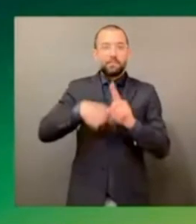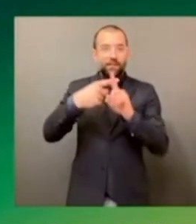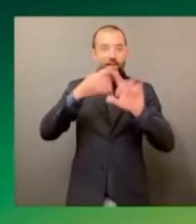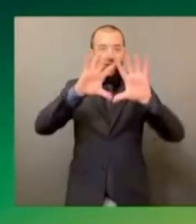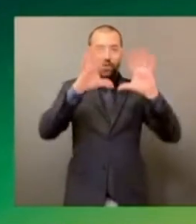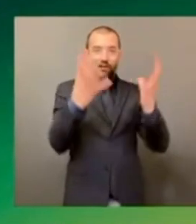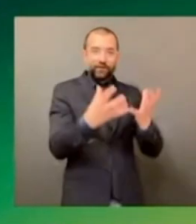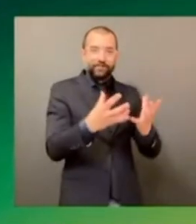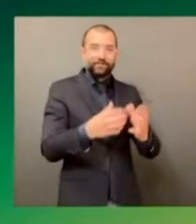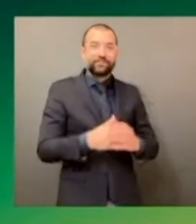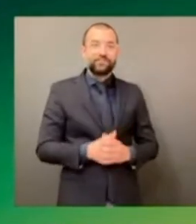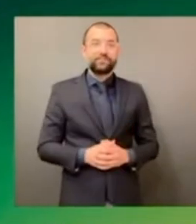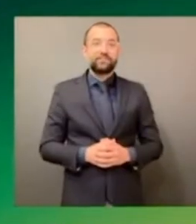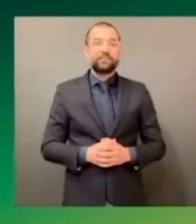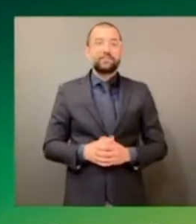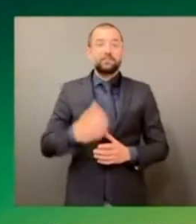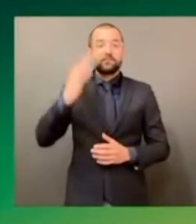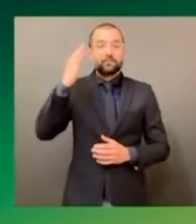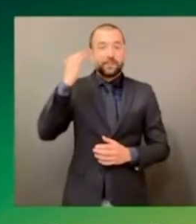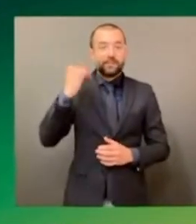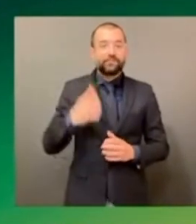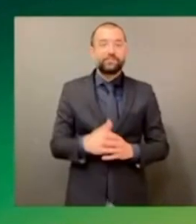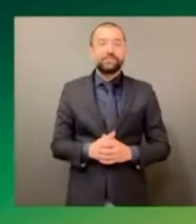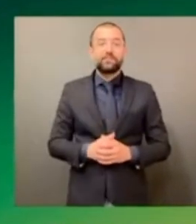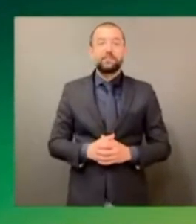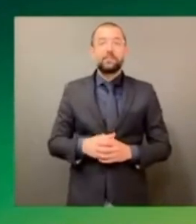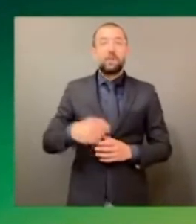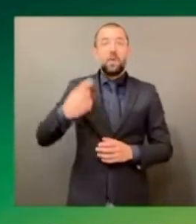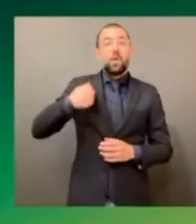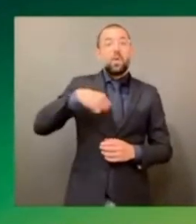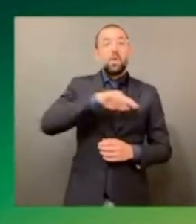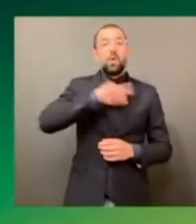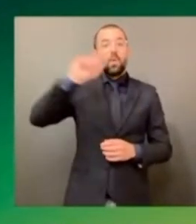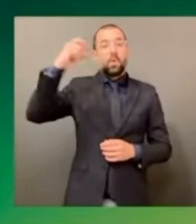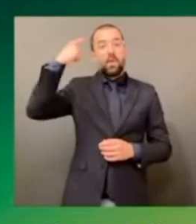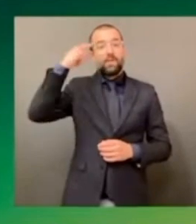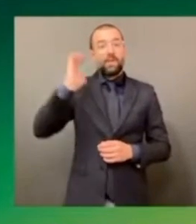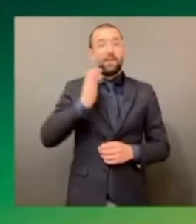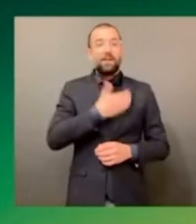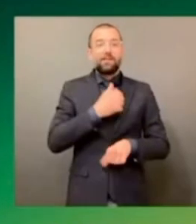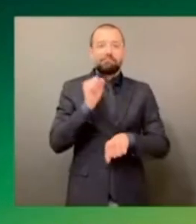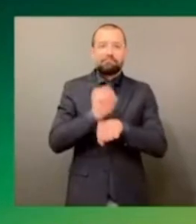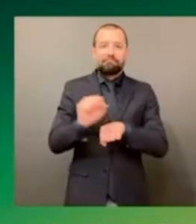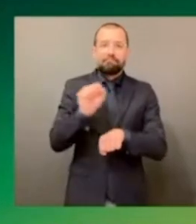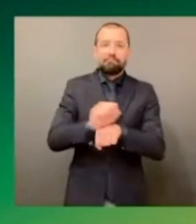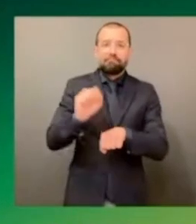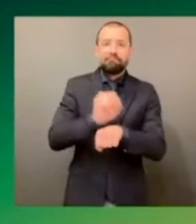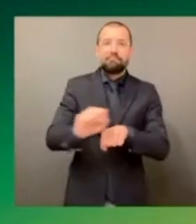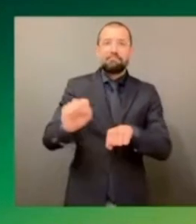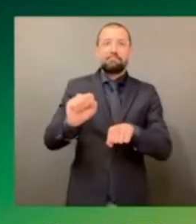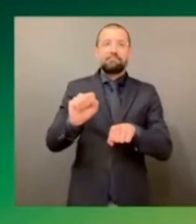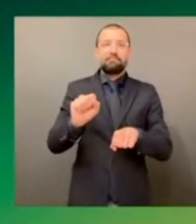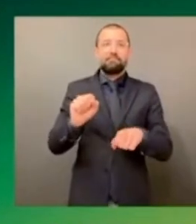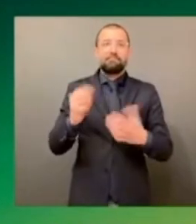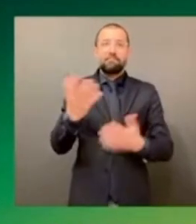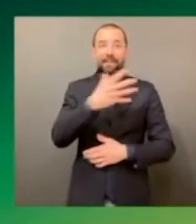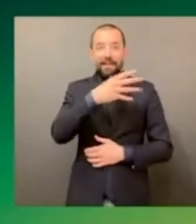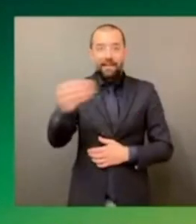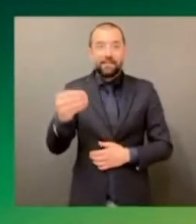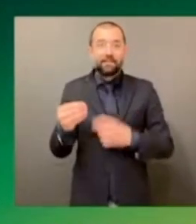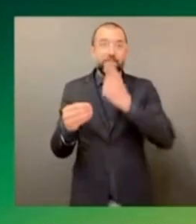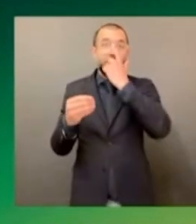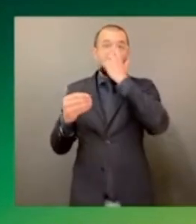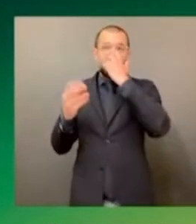the work we undertake in government, not only because of the investments in the private